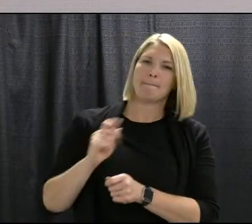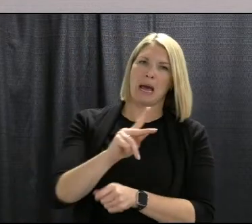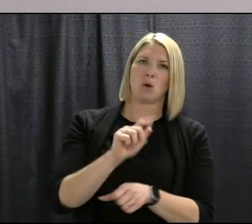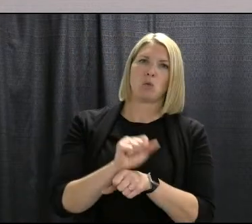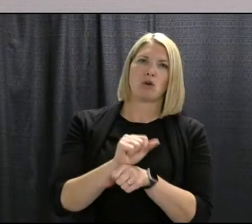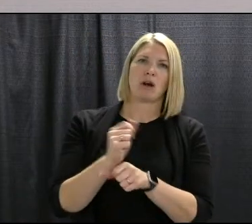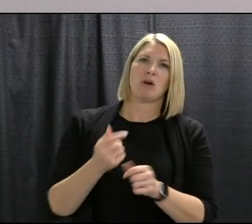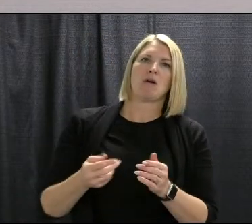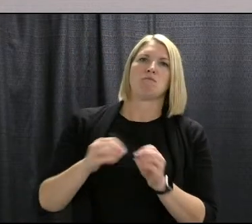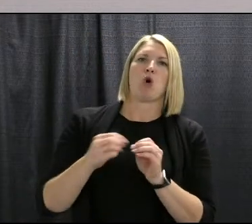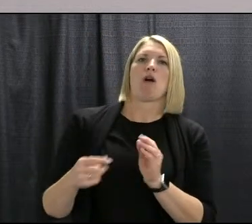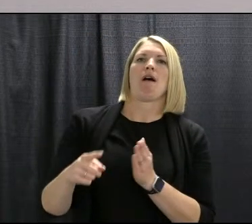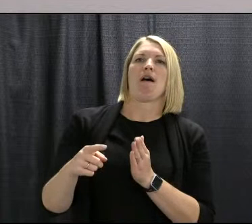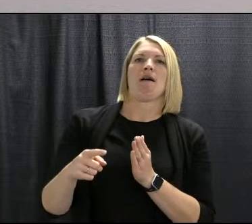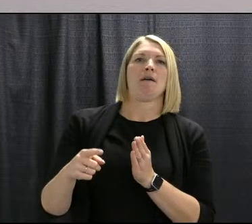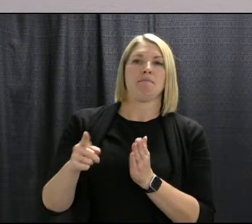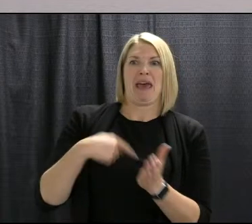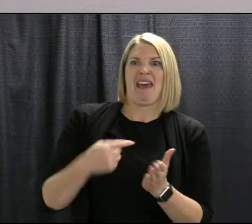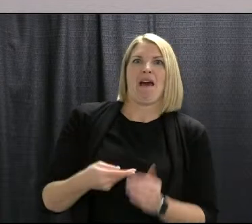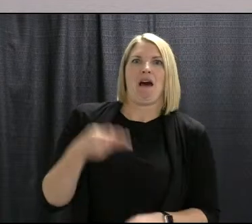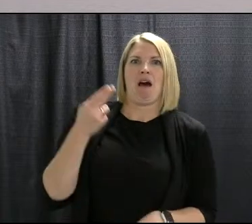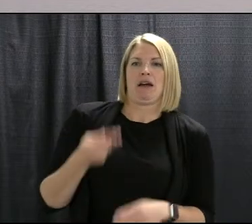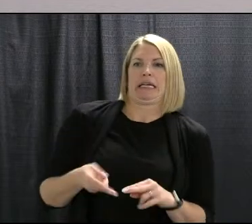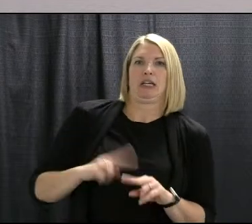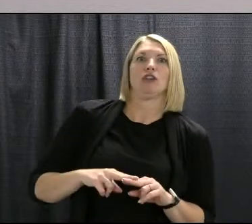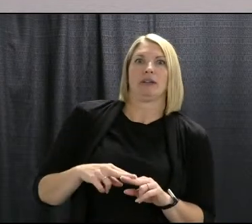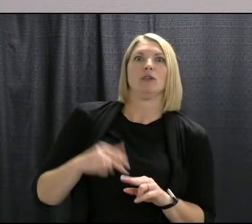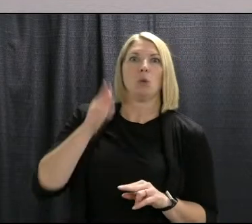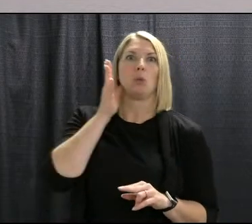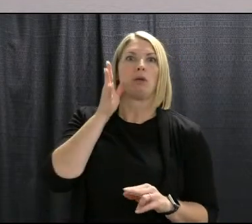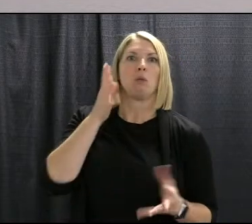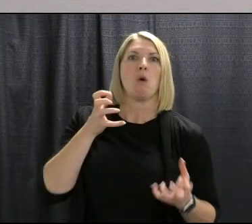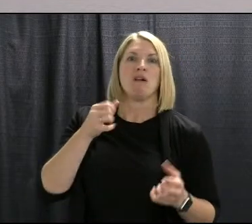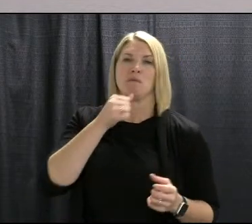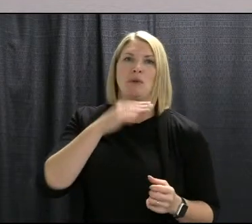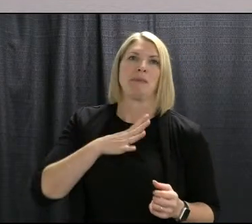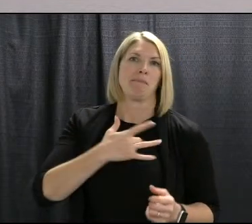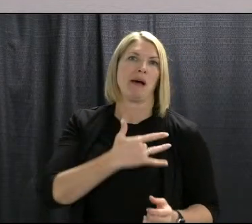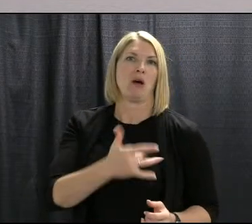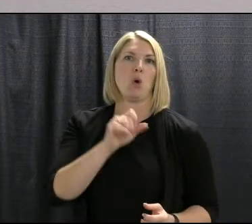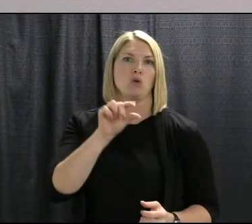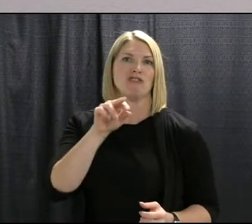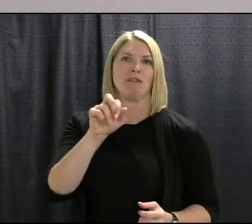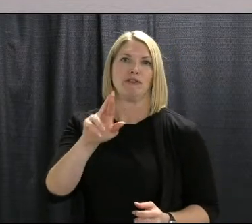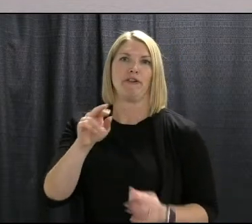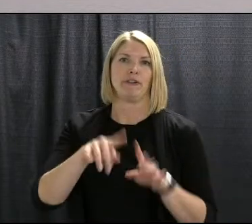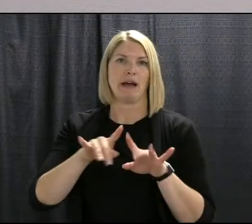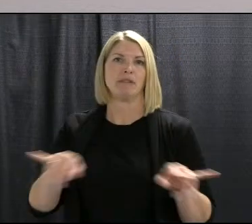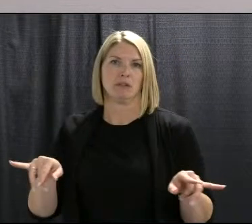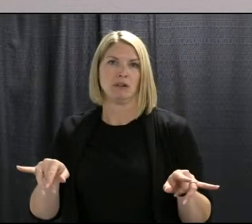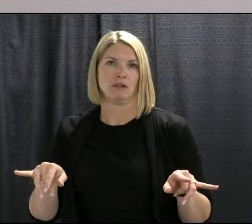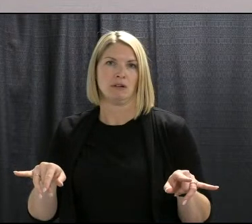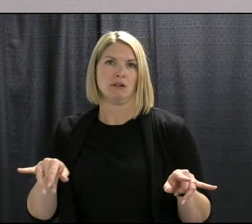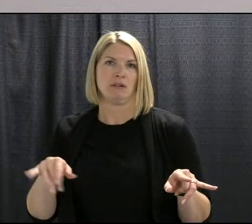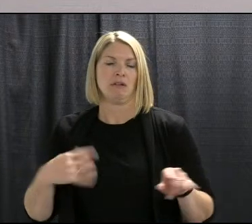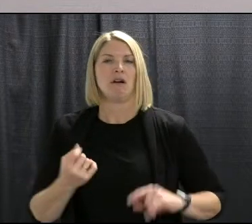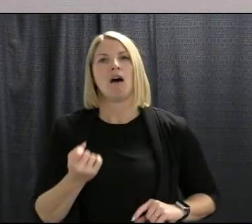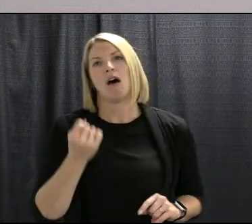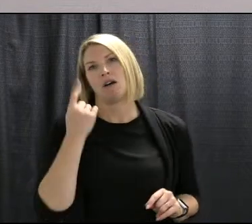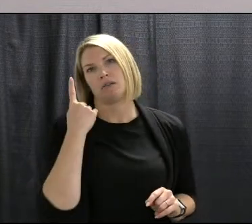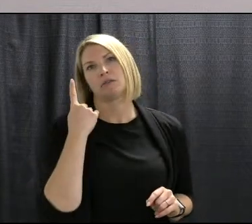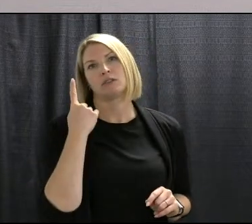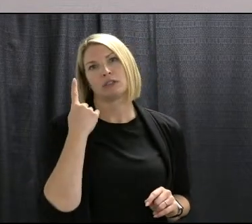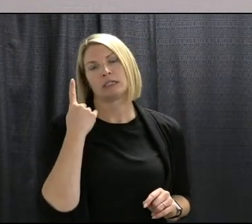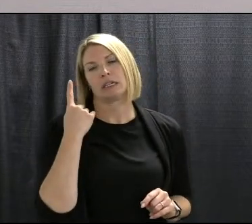Also, leadership. I mean, the Make Your Mark campaign that I'll turn to the provincial the Department of Provincial